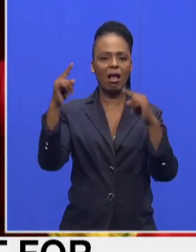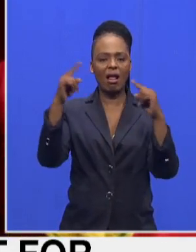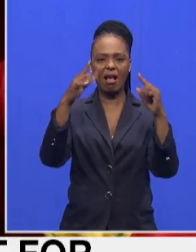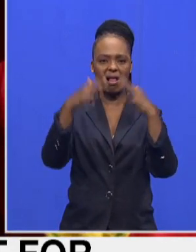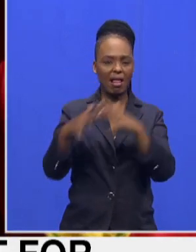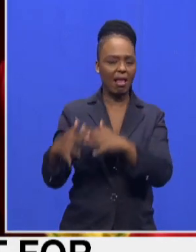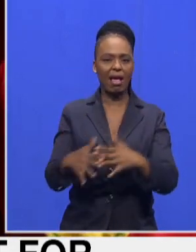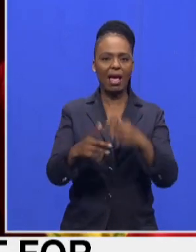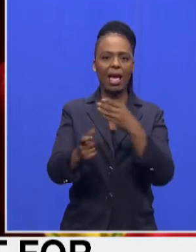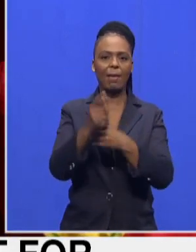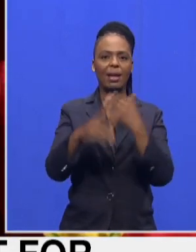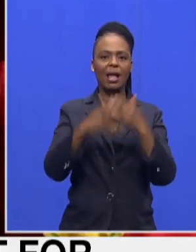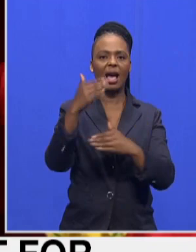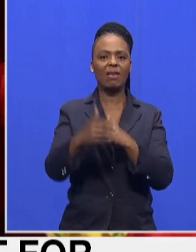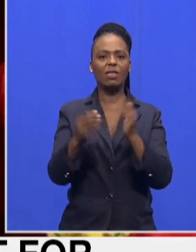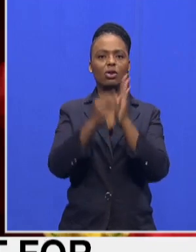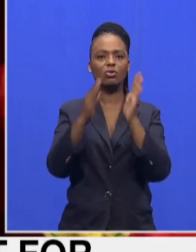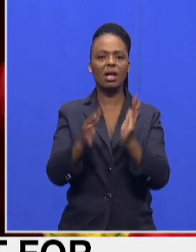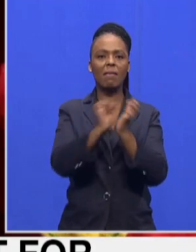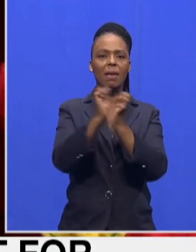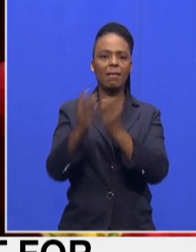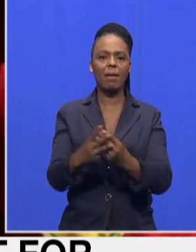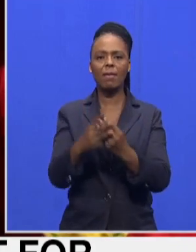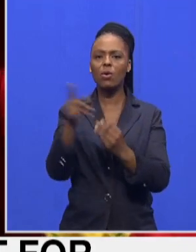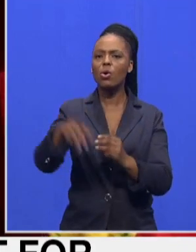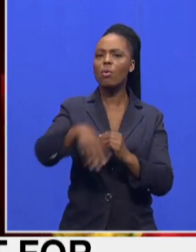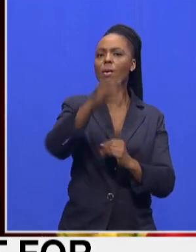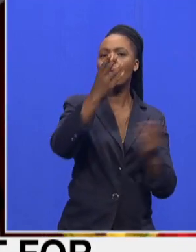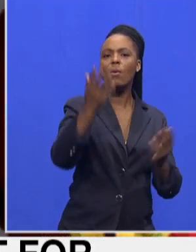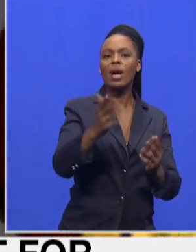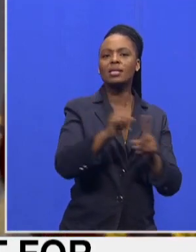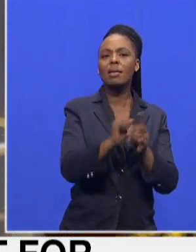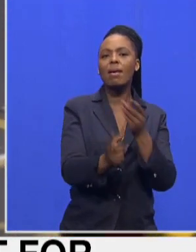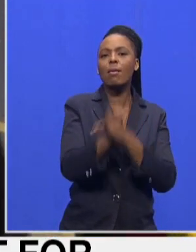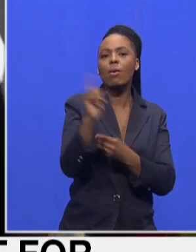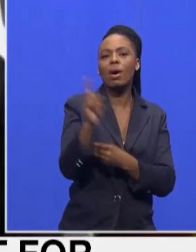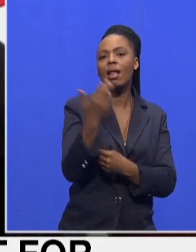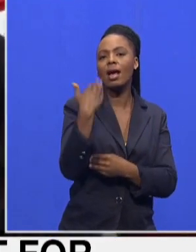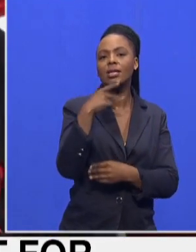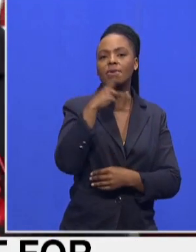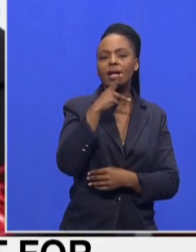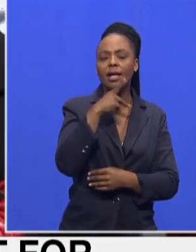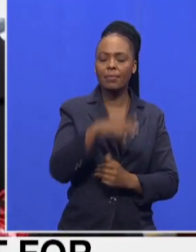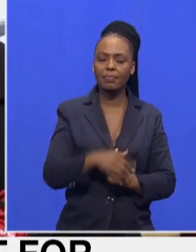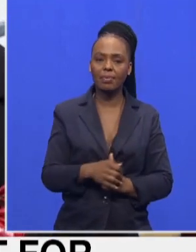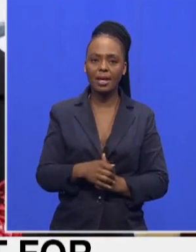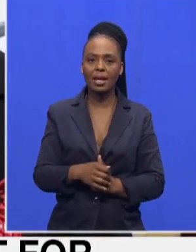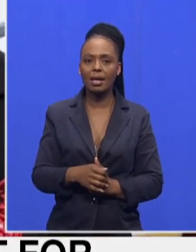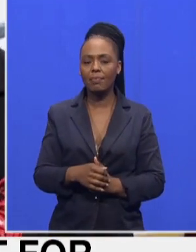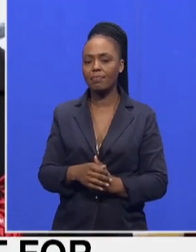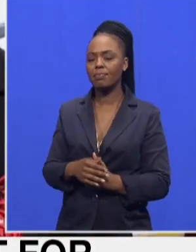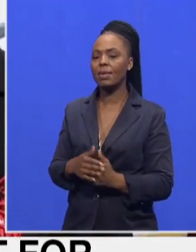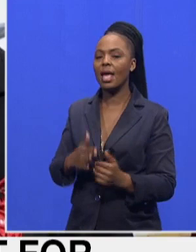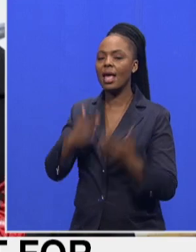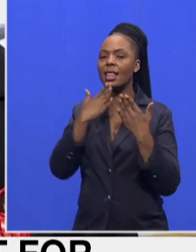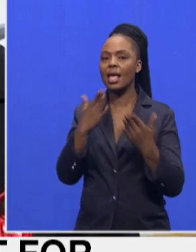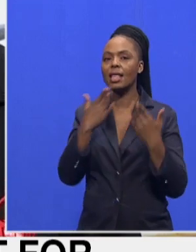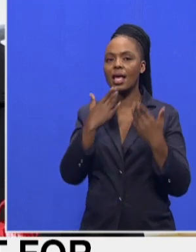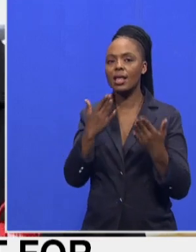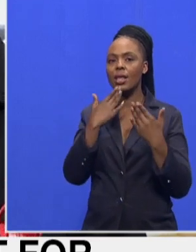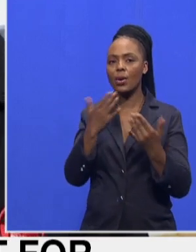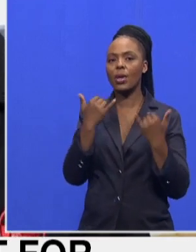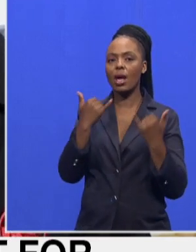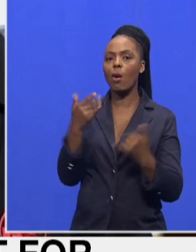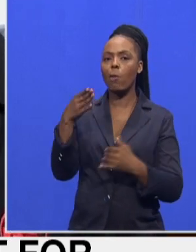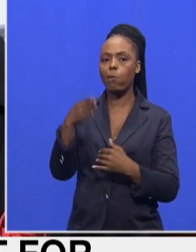about where did you go and what happened on Friday. Thank you for coming here to stand with us. So on Friday,